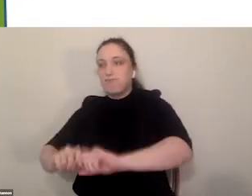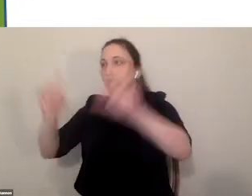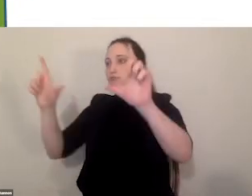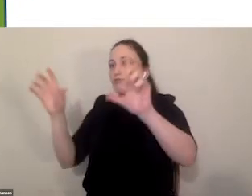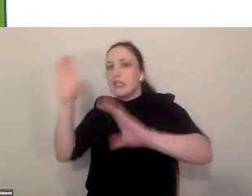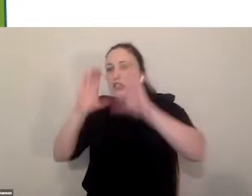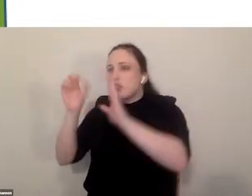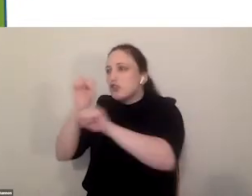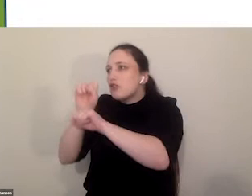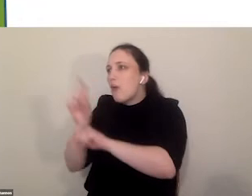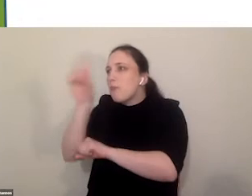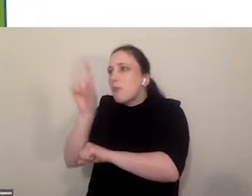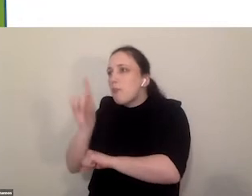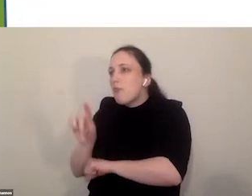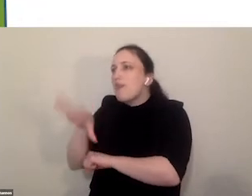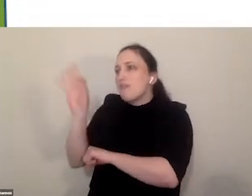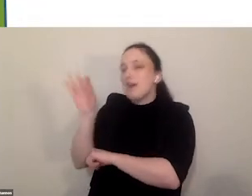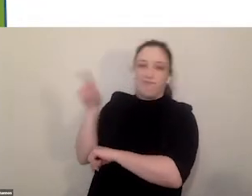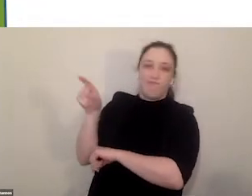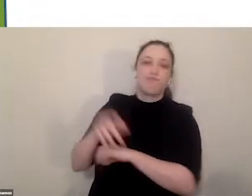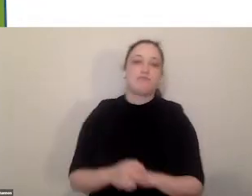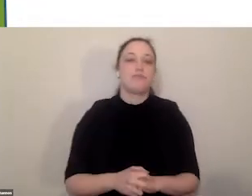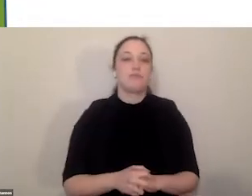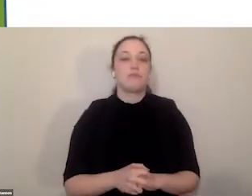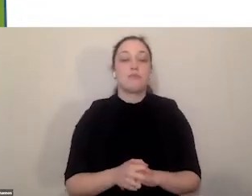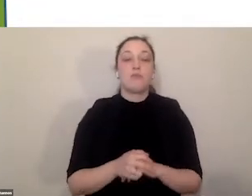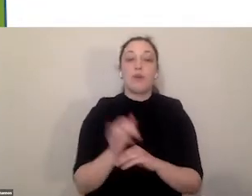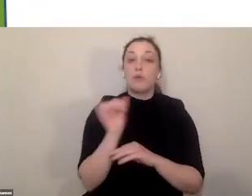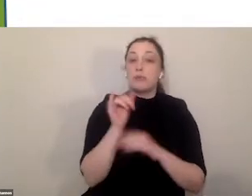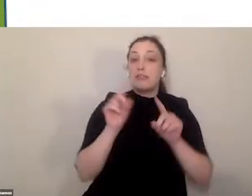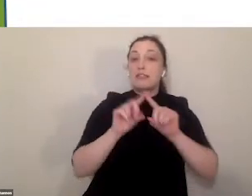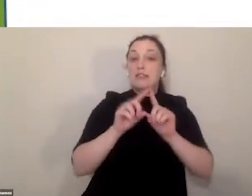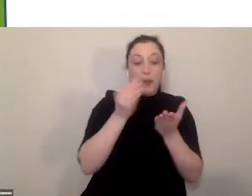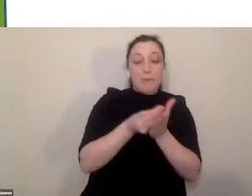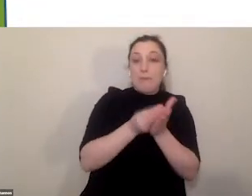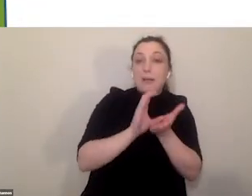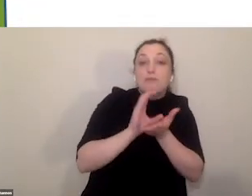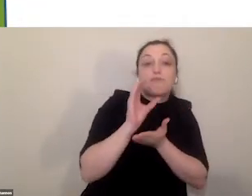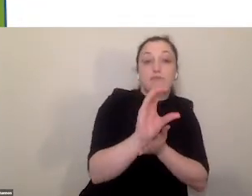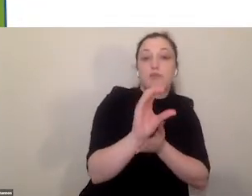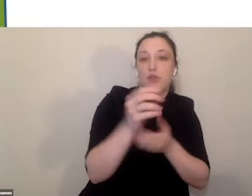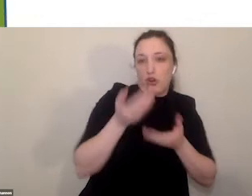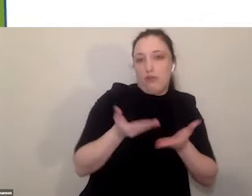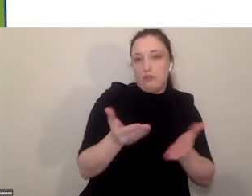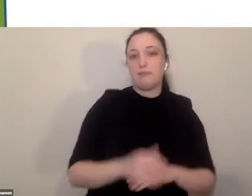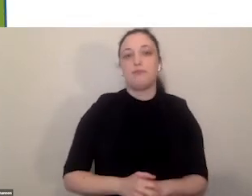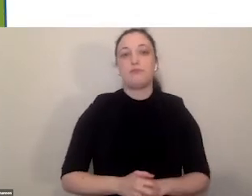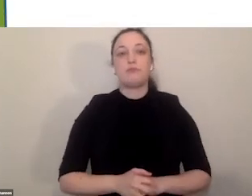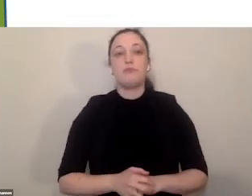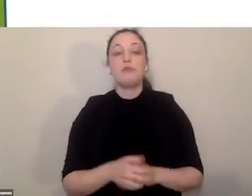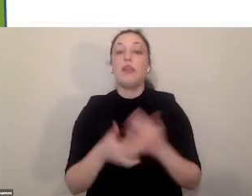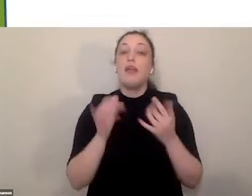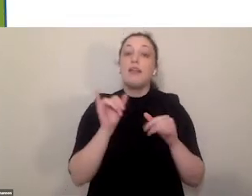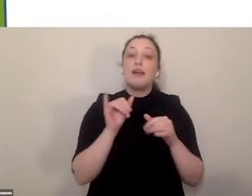And we also offer a couple of scholarships. So that's something else for people who are either studying business